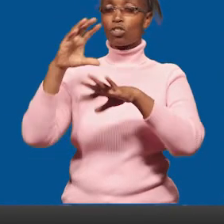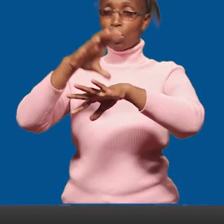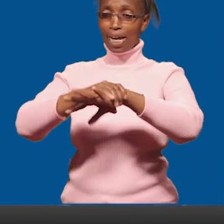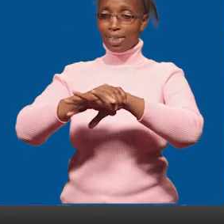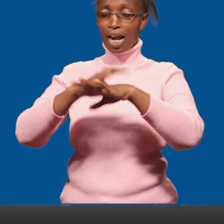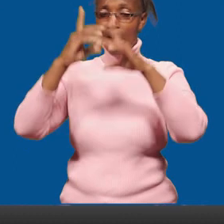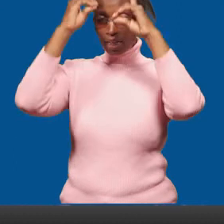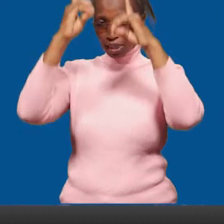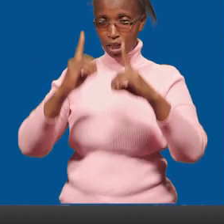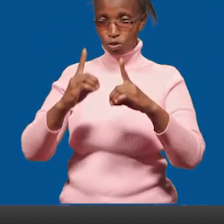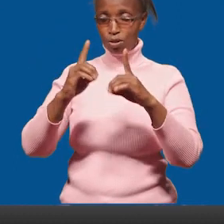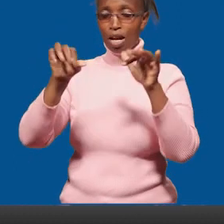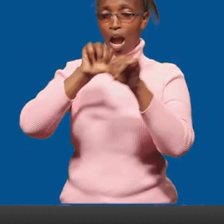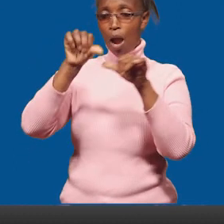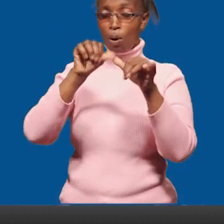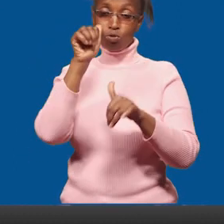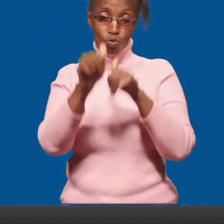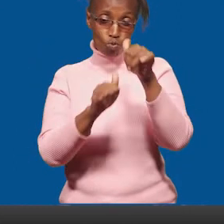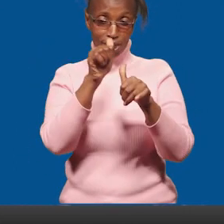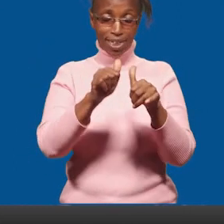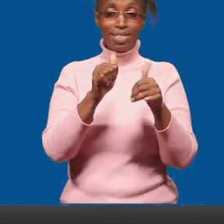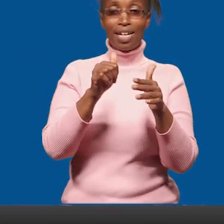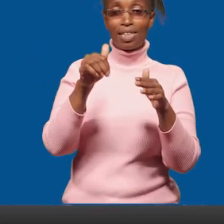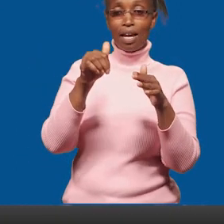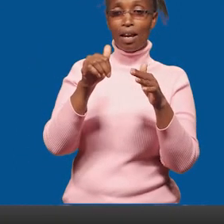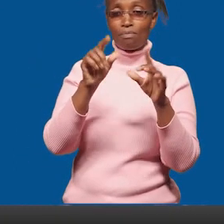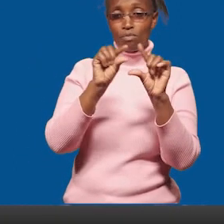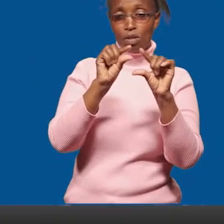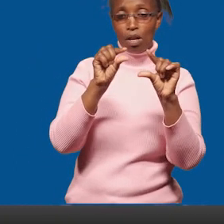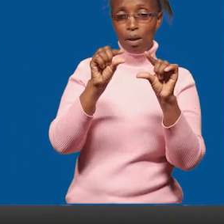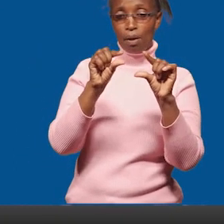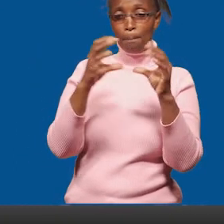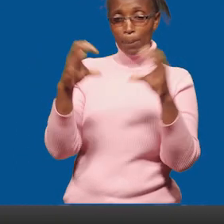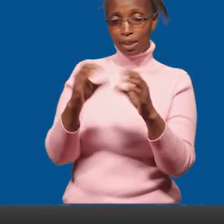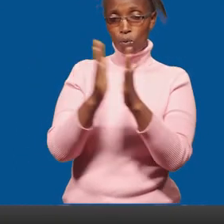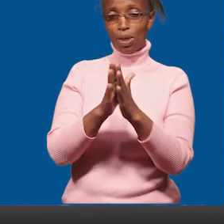spika wa bunge hilo Moses Wetangula kuhusu ni mrengo upi ulio na walio wengi bungeni.